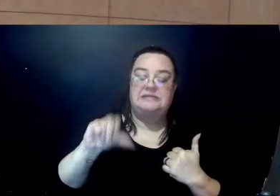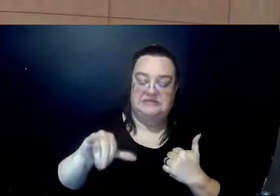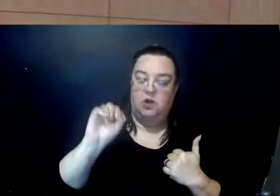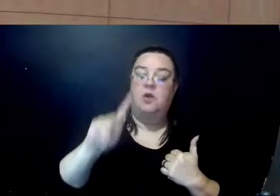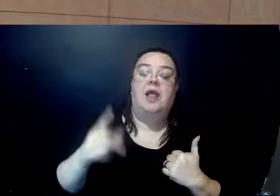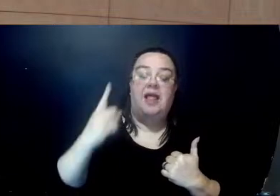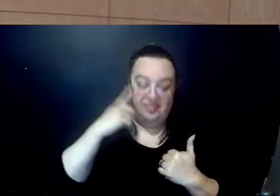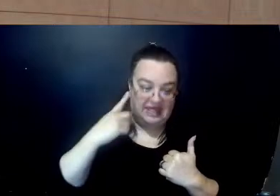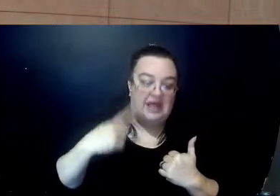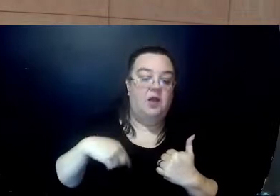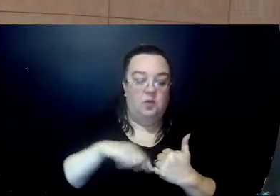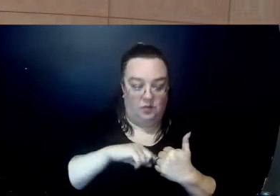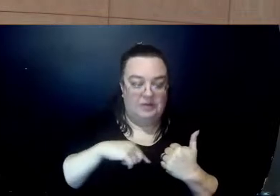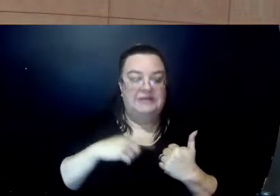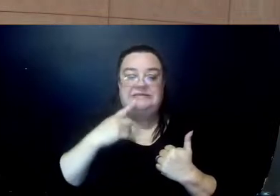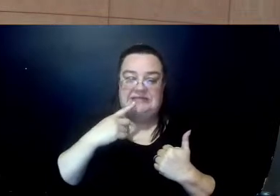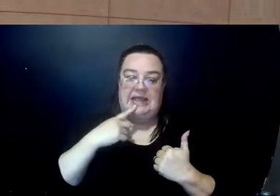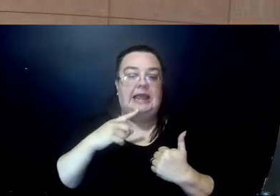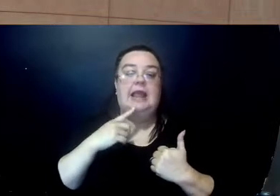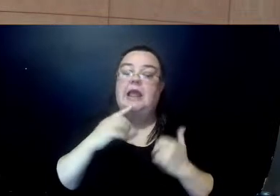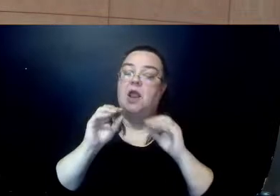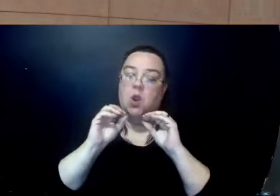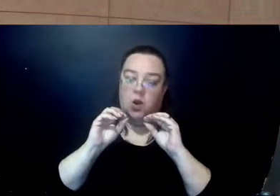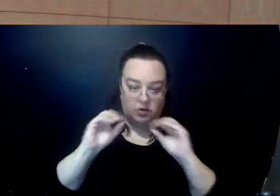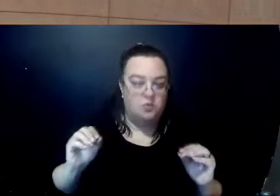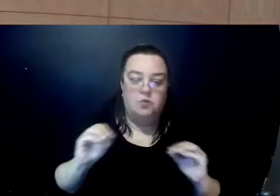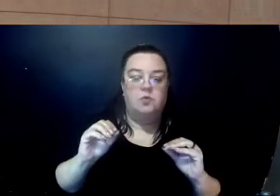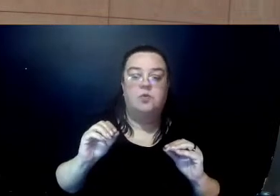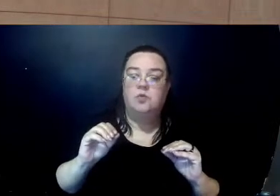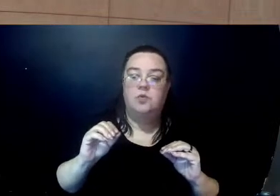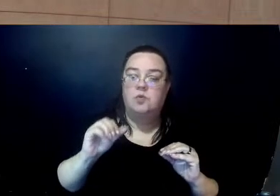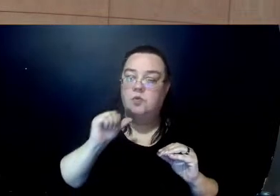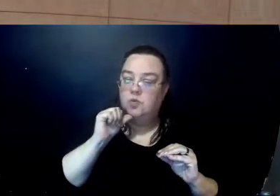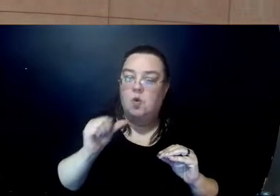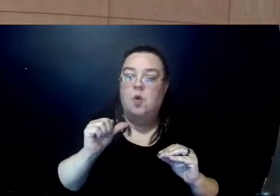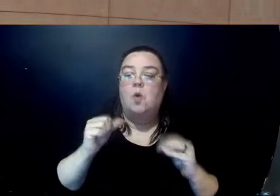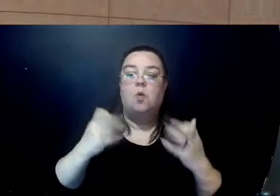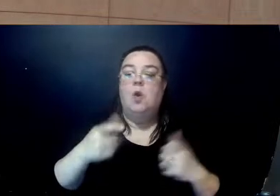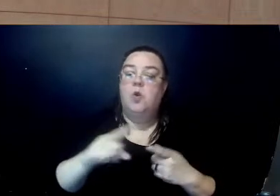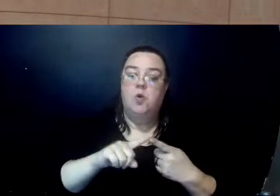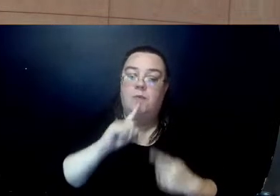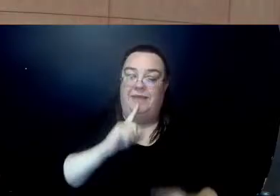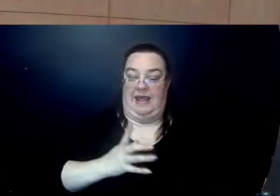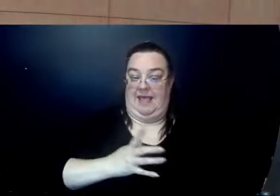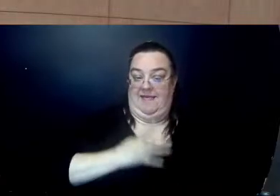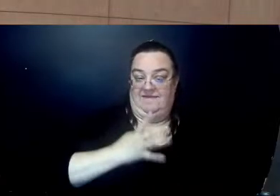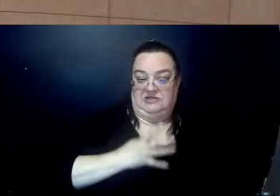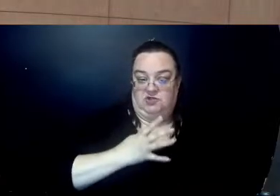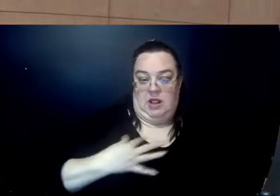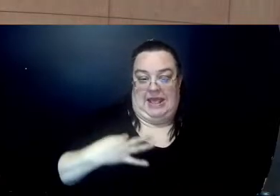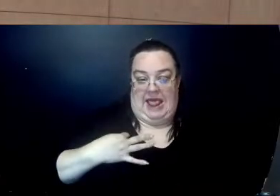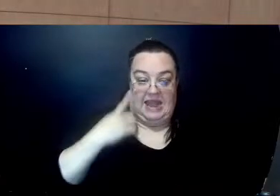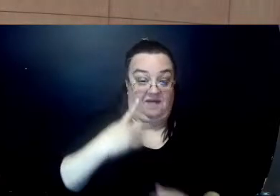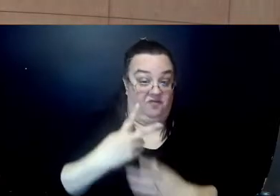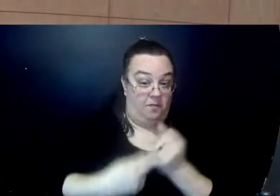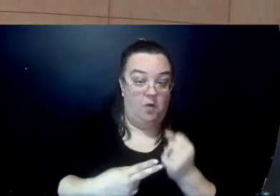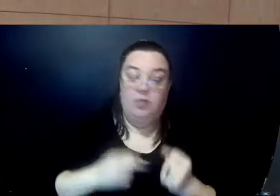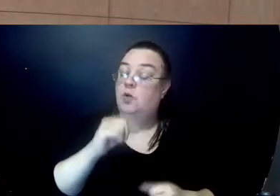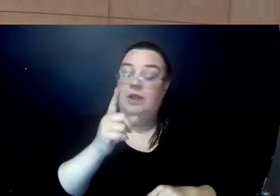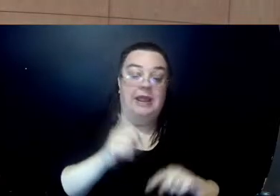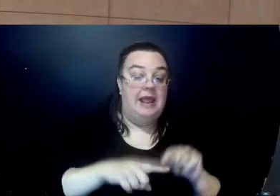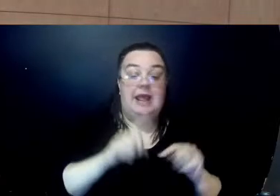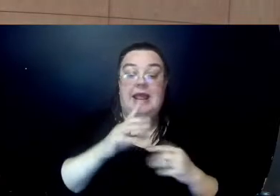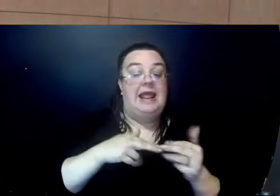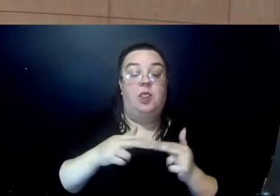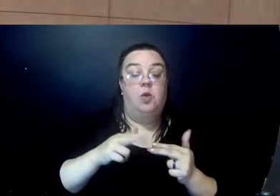saying in no circumstance do we want you to be an official candidate for both, either an official write-in